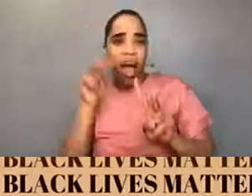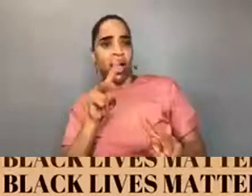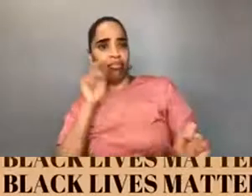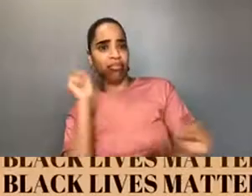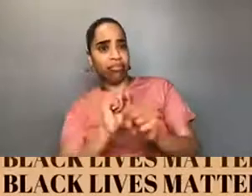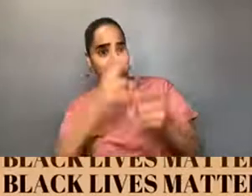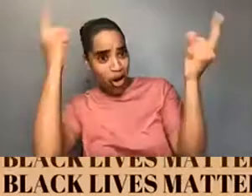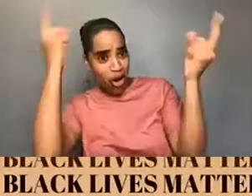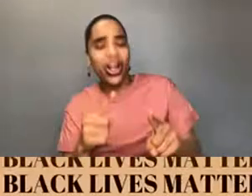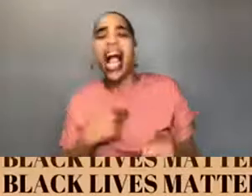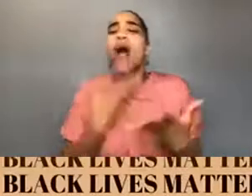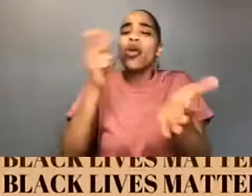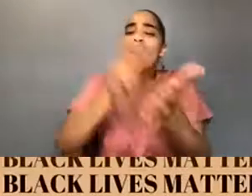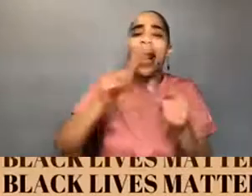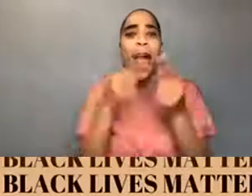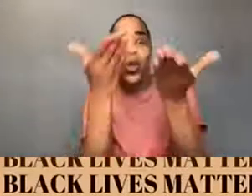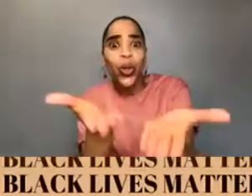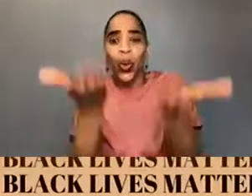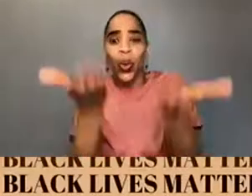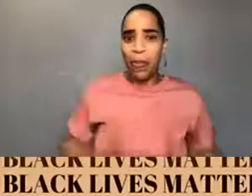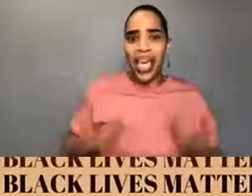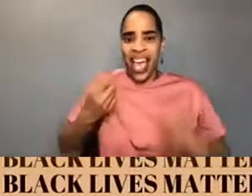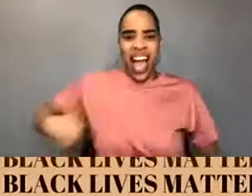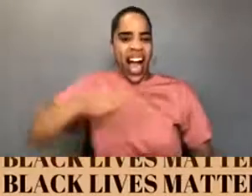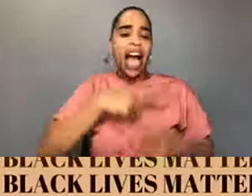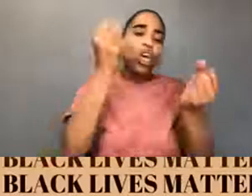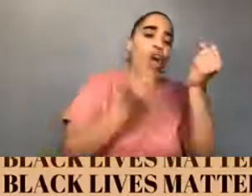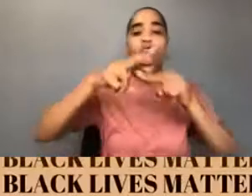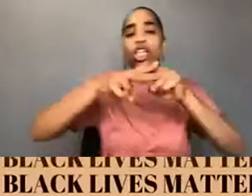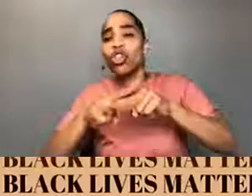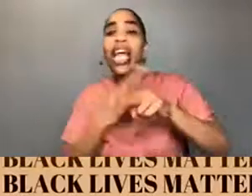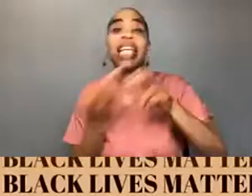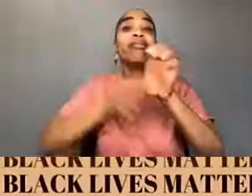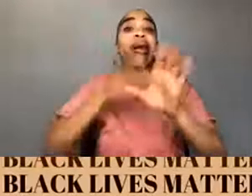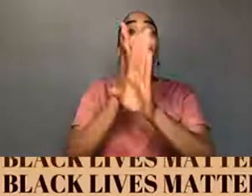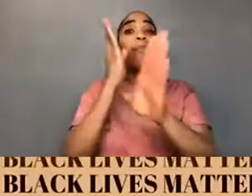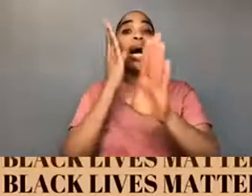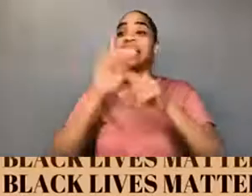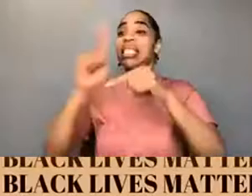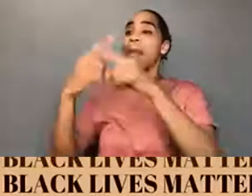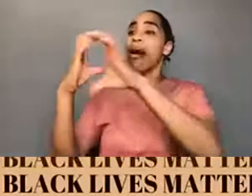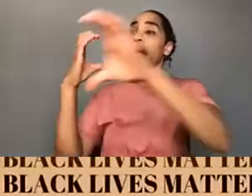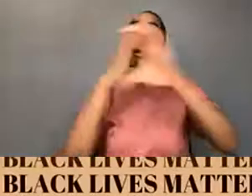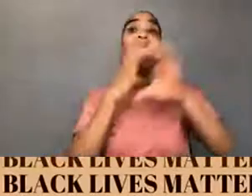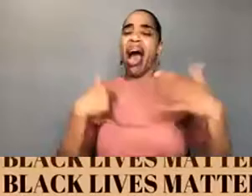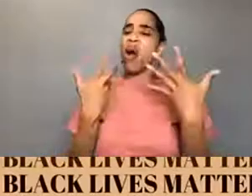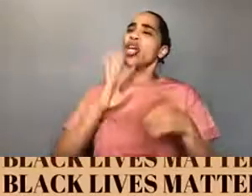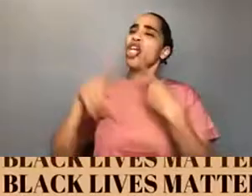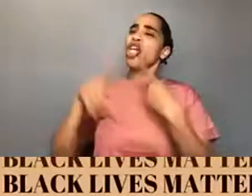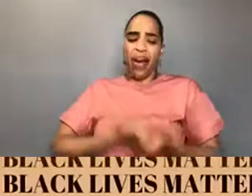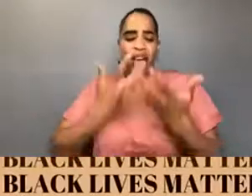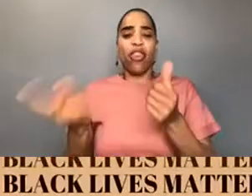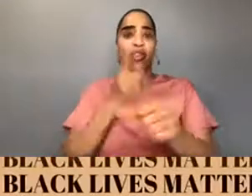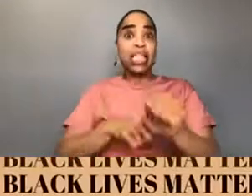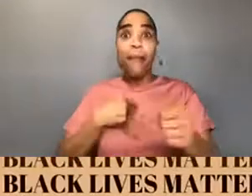agree. I want to write about you, about me, about us, about everything from cars and trains to riding the bus to betrayal and trust to mistakes and heartaches. I want to talk about when I first learned